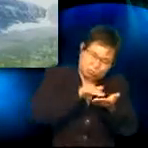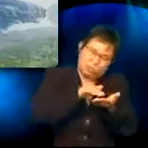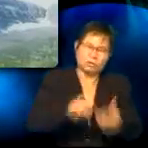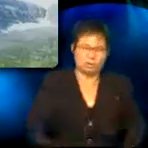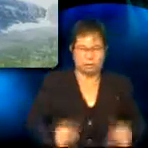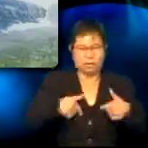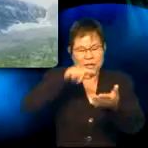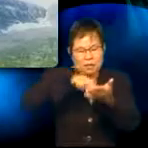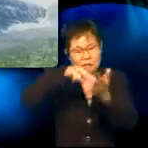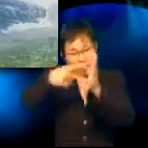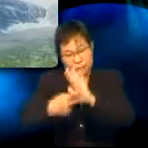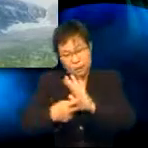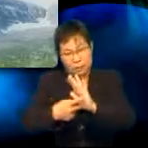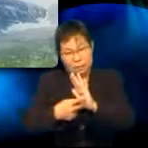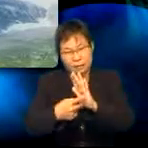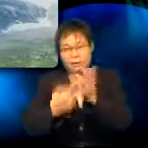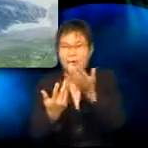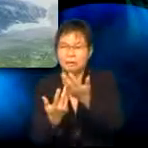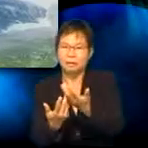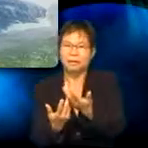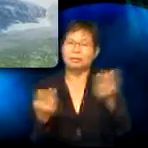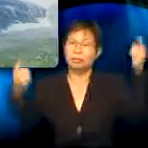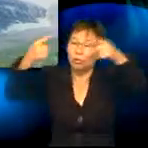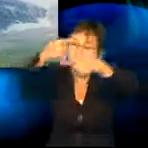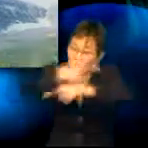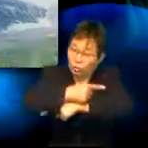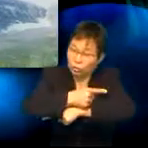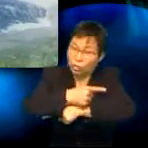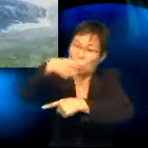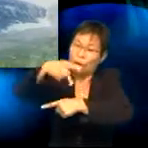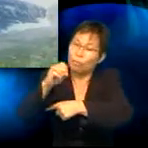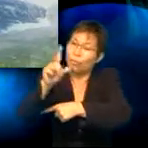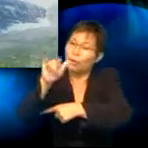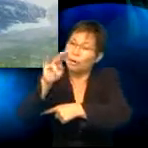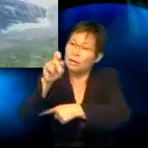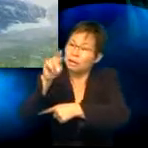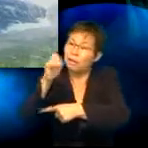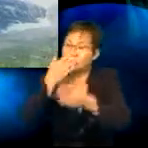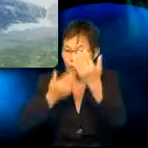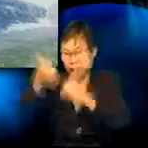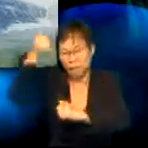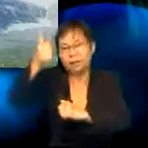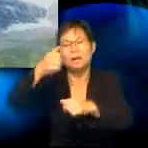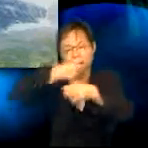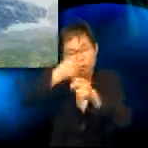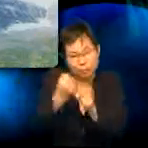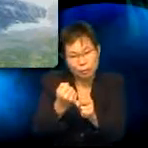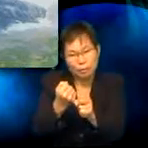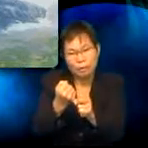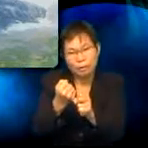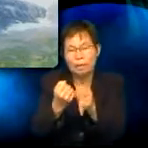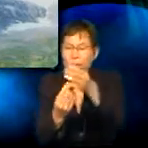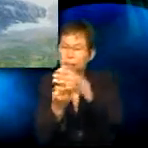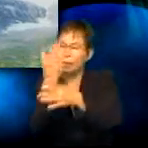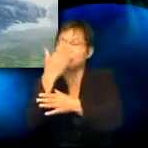This means that cross-pollination is the better form of pollination. It produces baby plants that